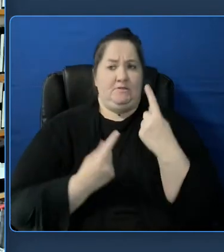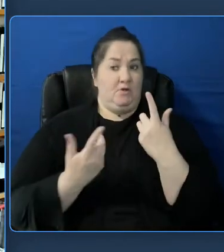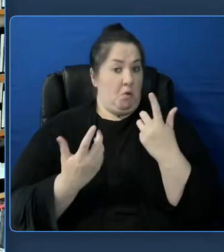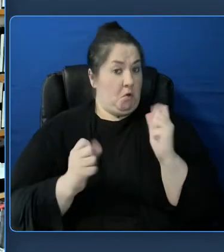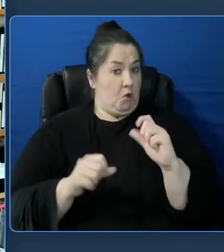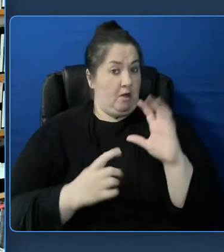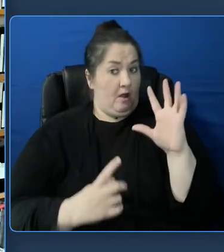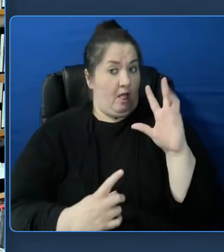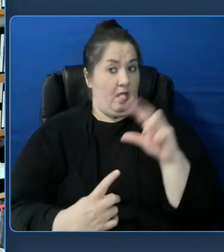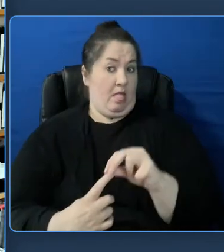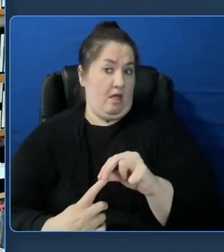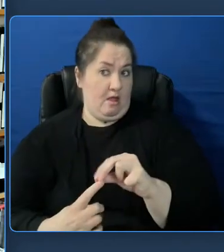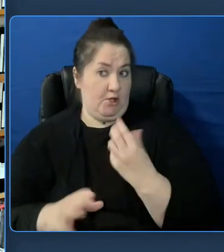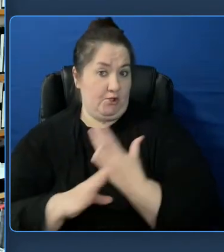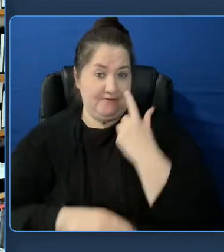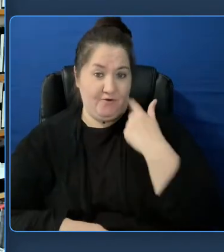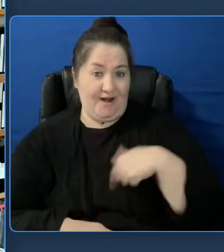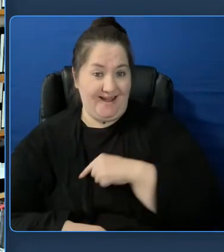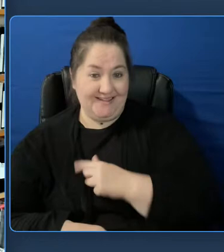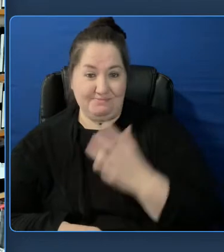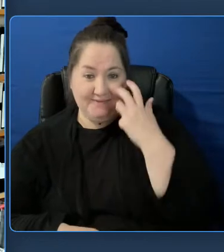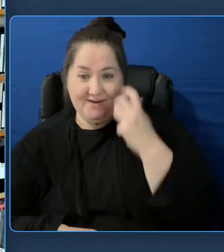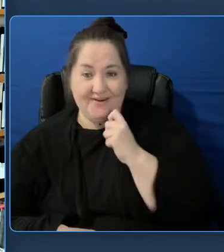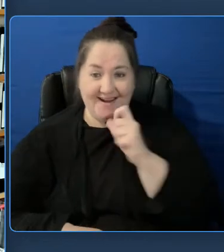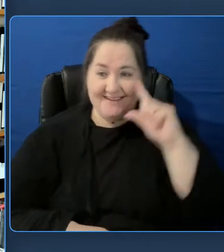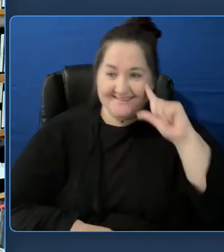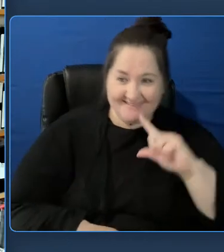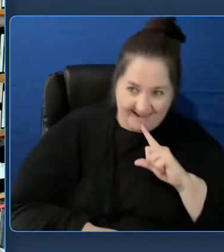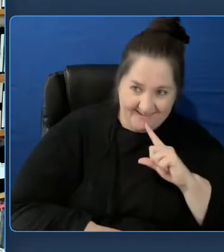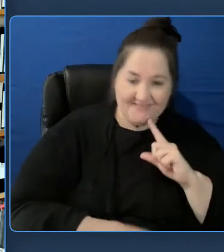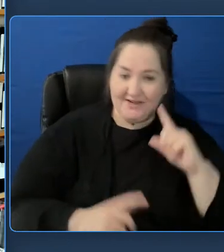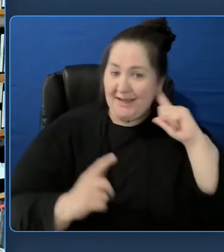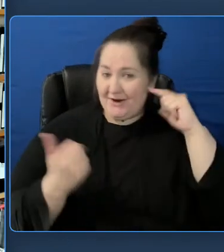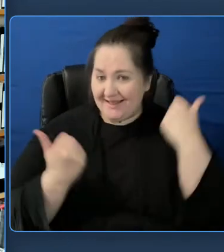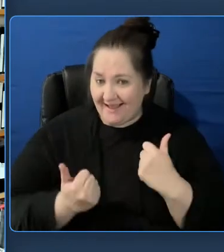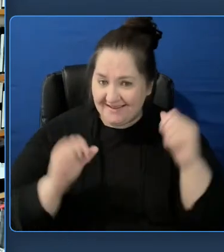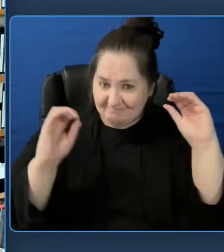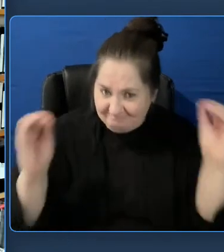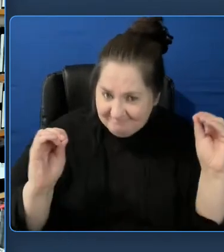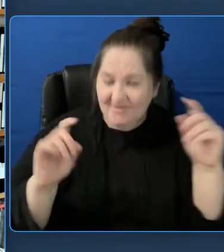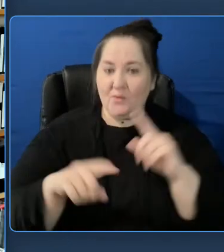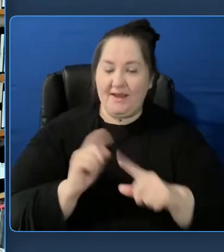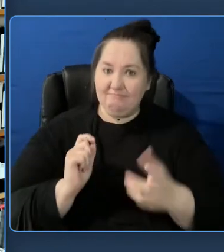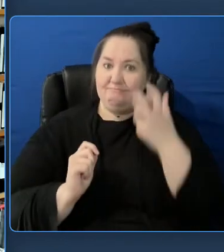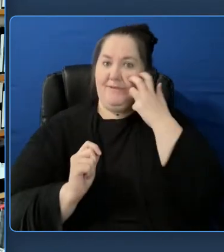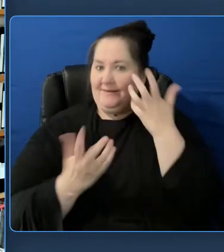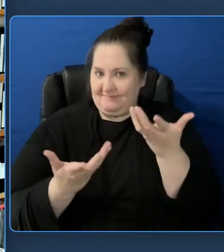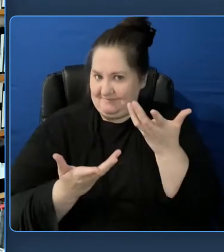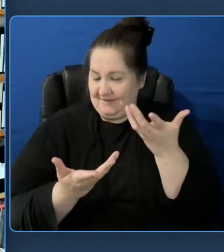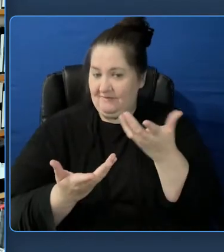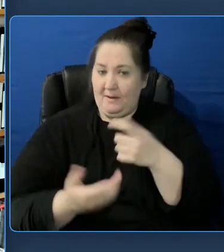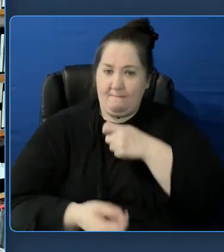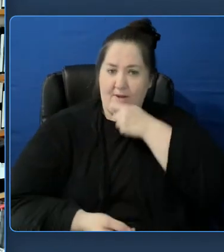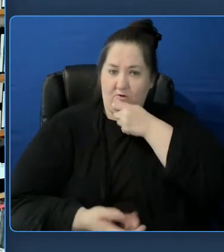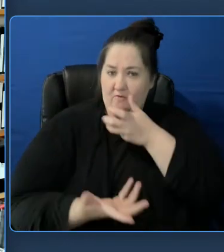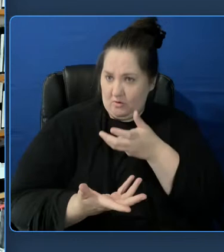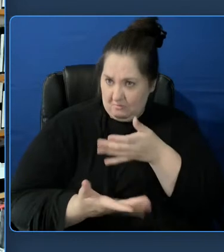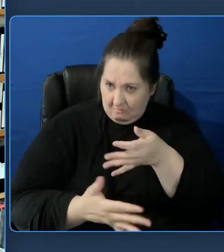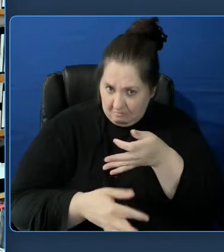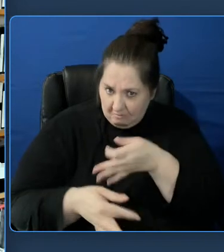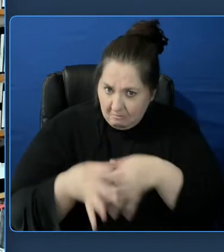could this be used for us? We're blind. We're not deaf. We don't have hearing loss. If it's just a microphone on the stage, couldn't